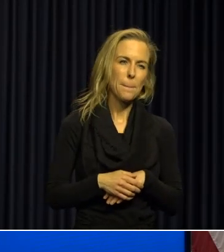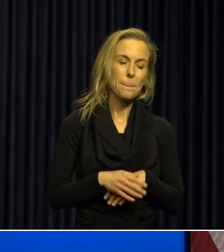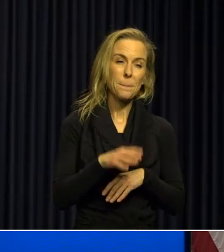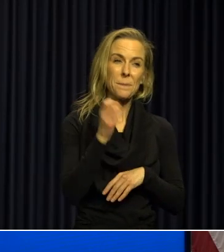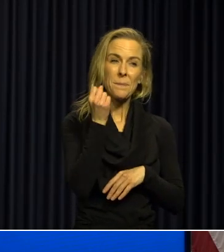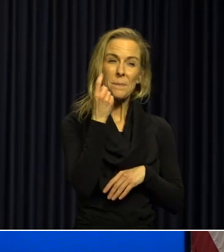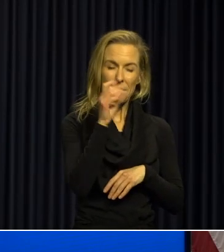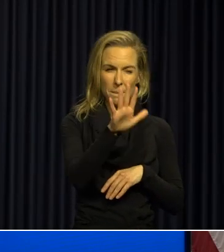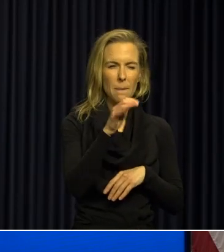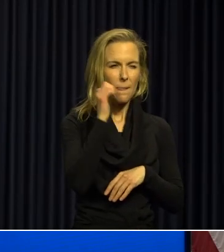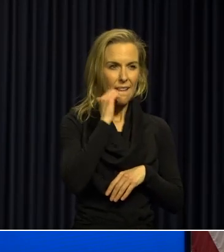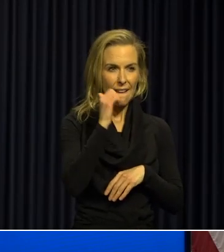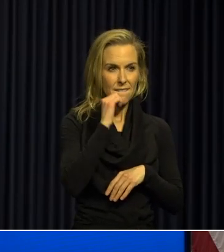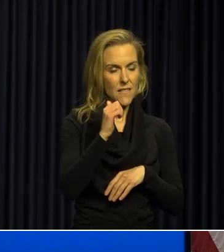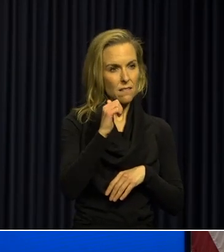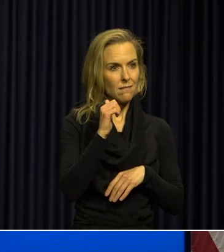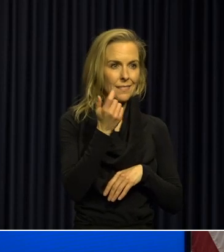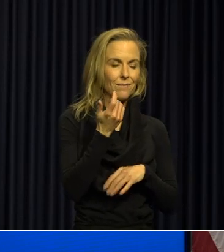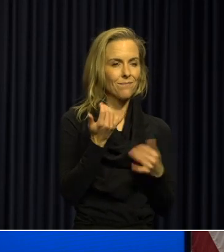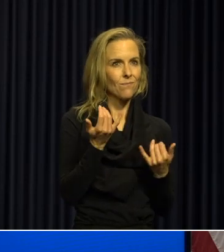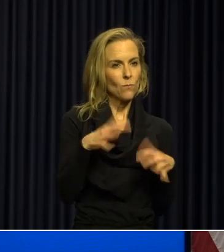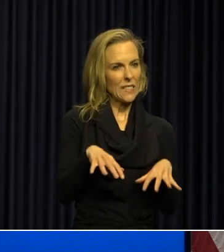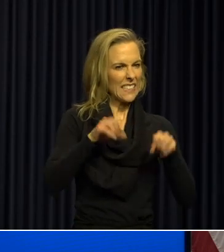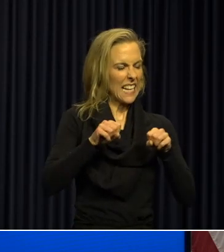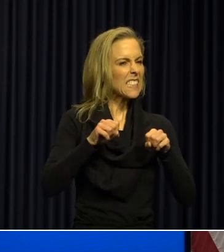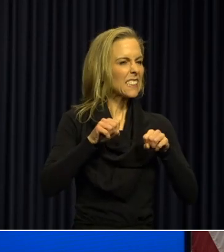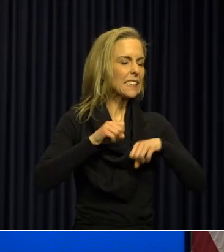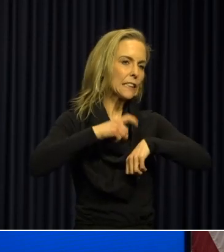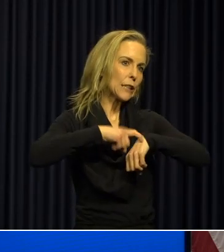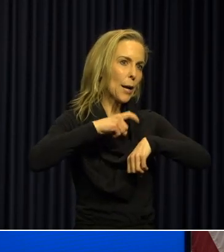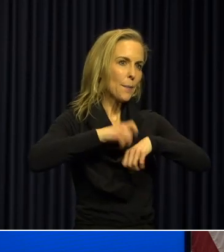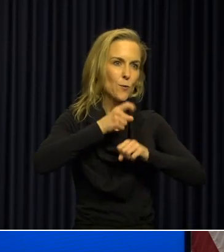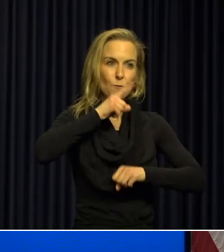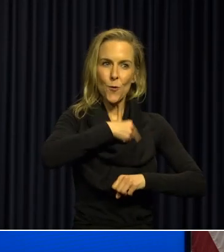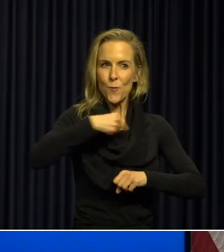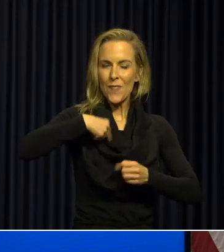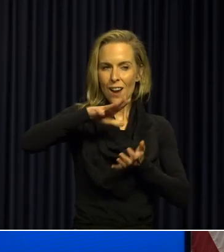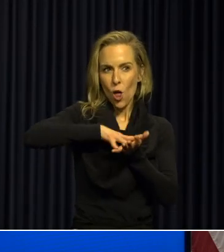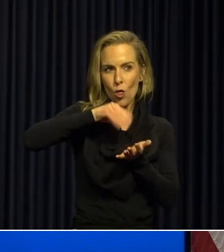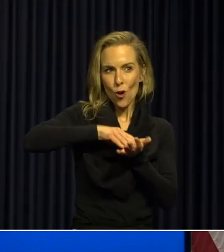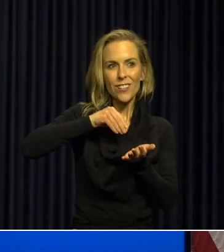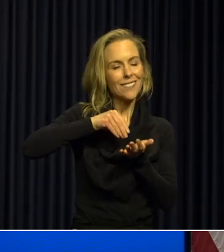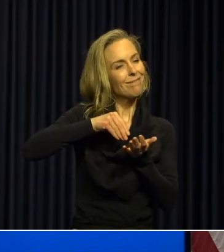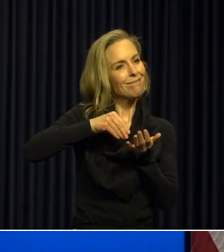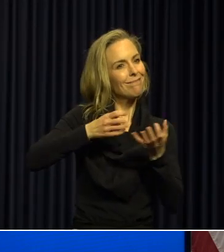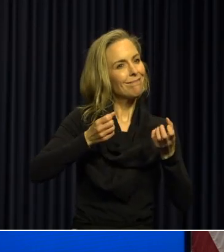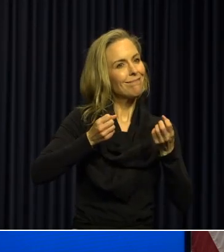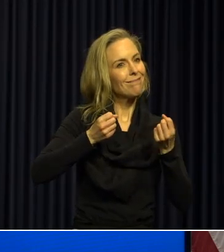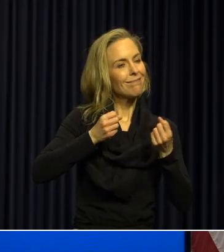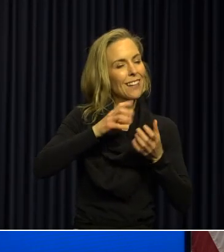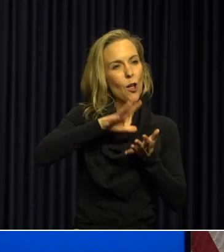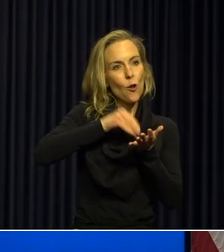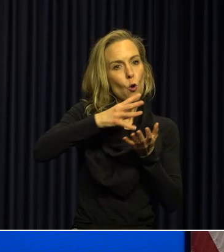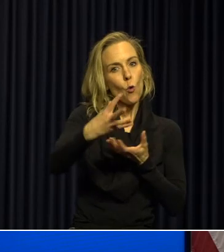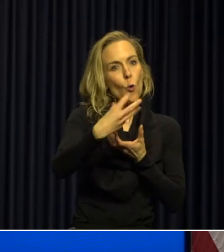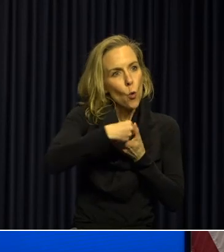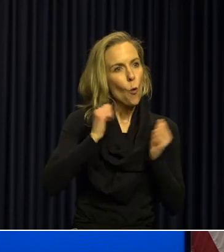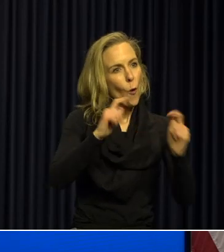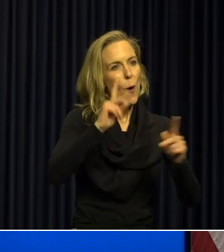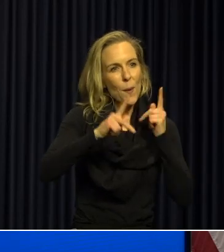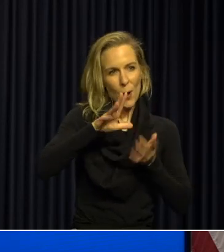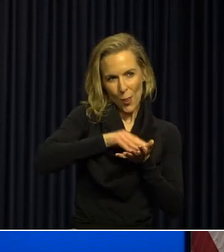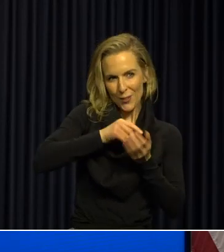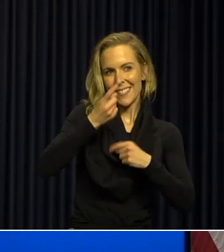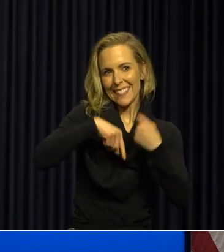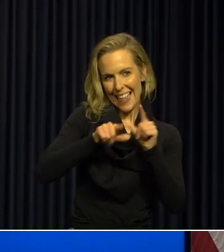every day we also take a little bit of time to make sure we're learning to include everybody by learning just a little bit of sign